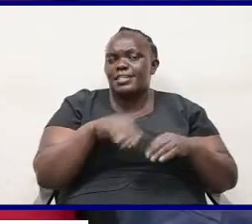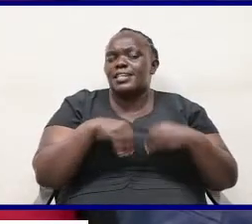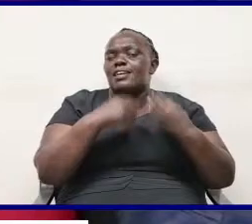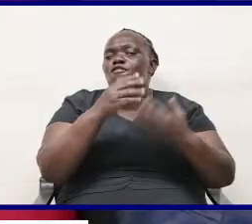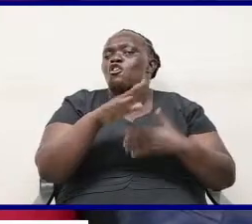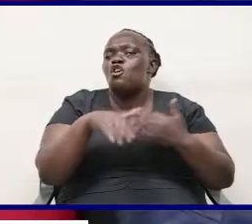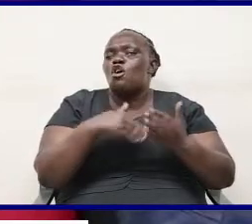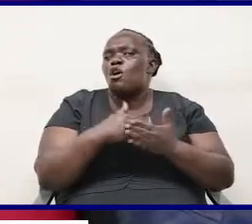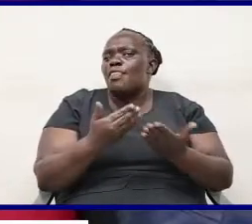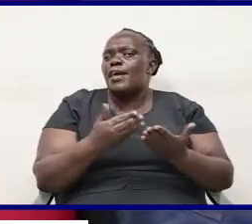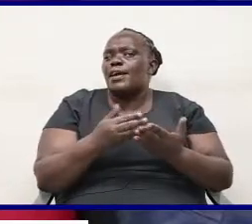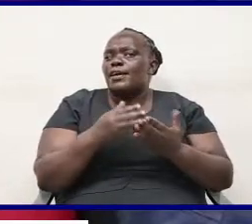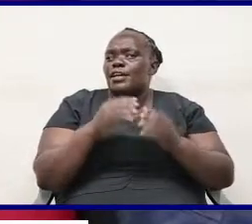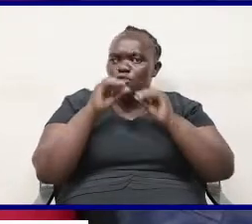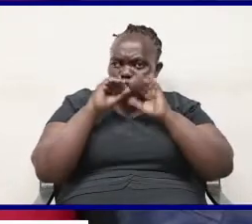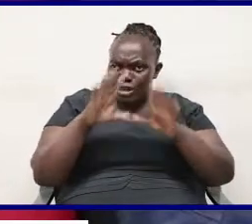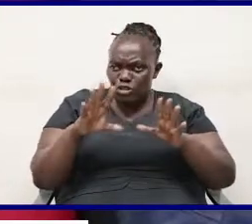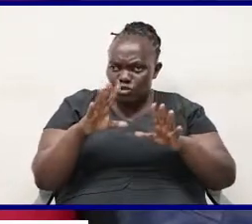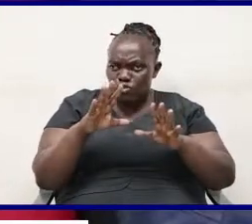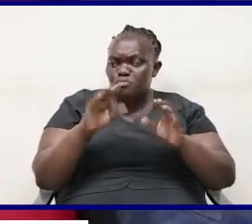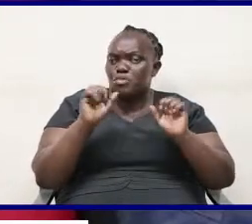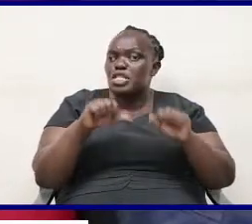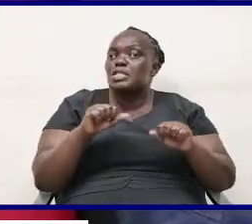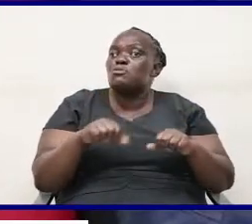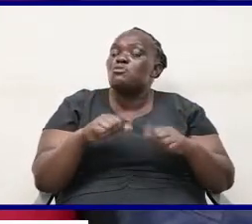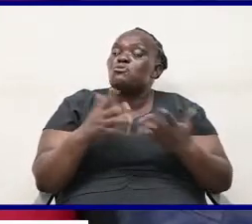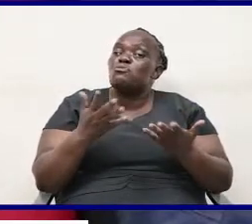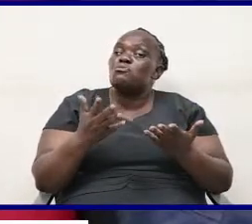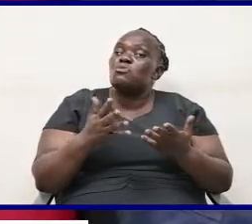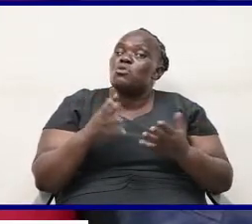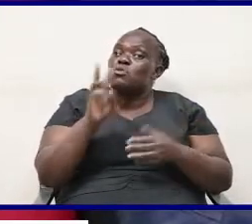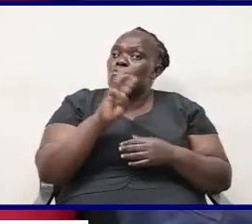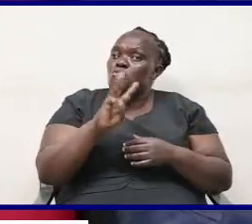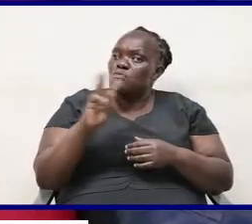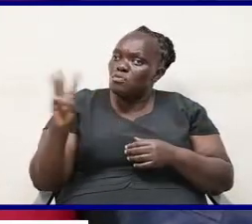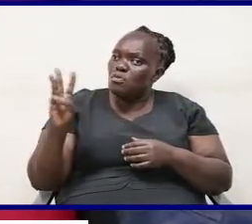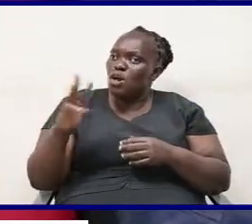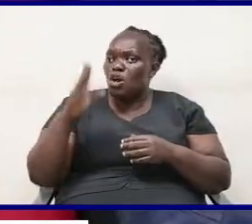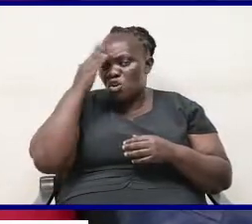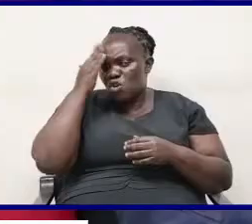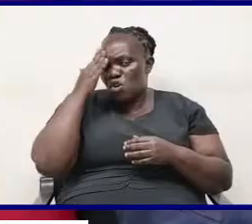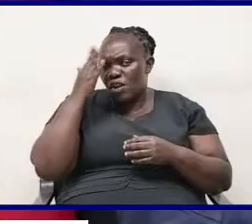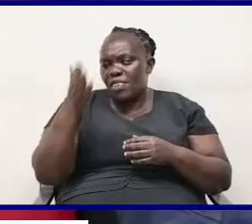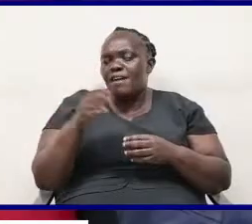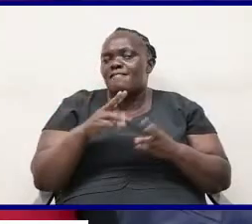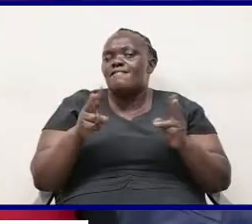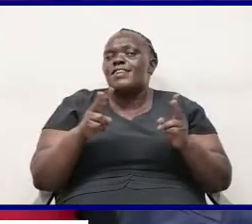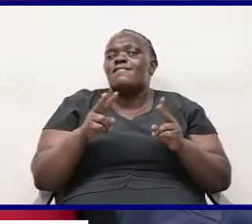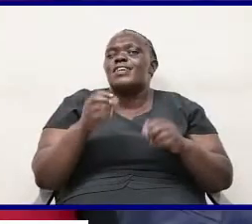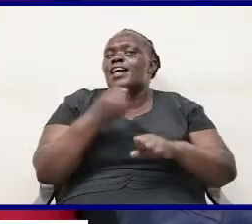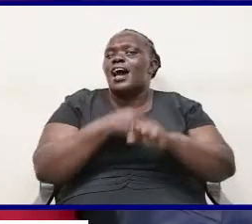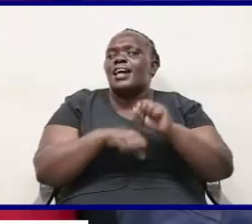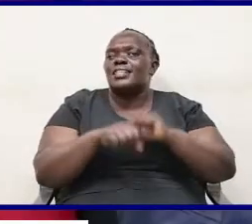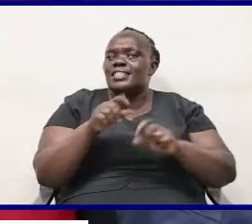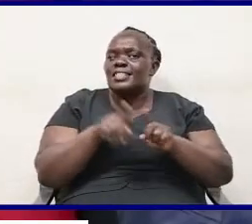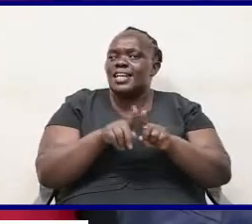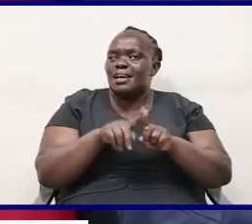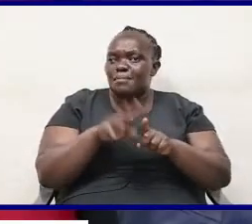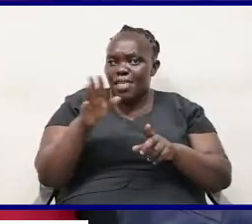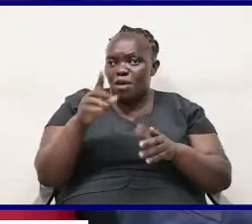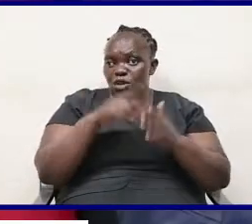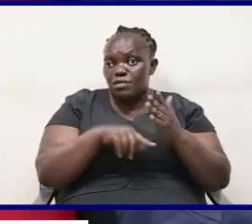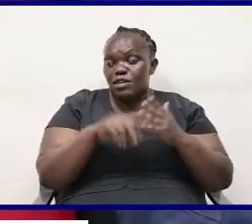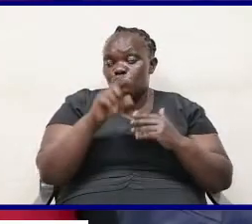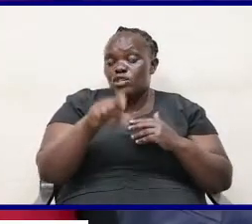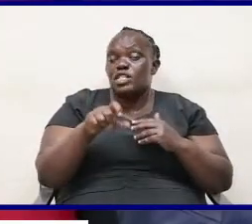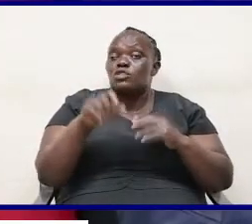the information that you need. And our website is vibrant. It's very active. It's very updated. So whatever